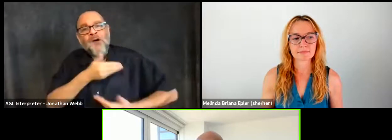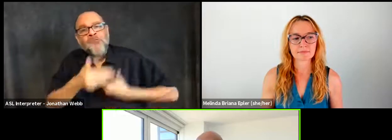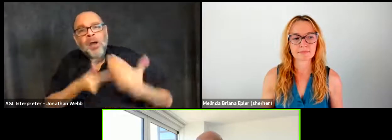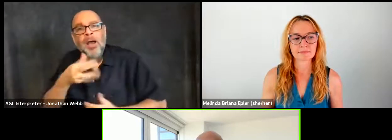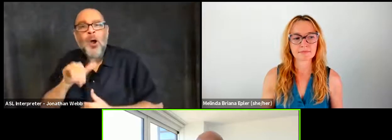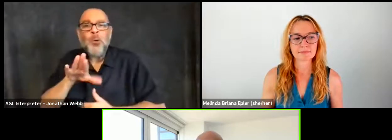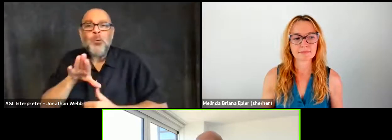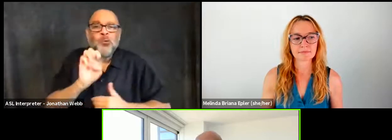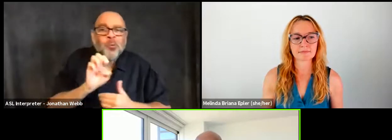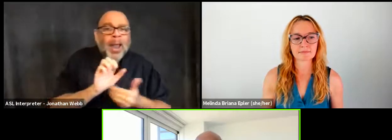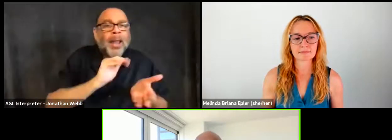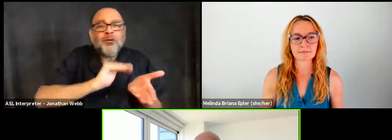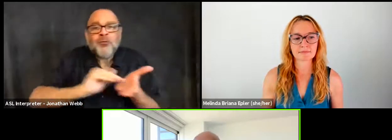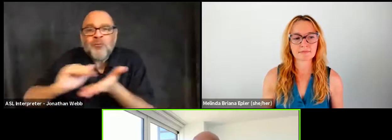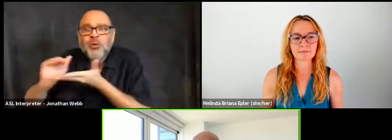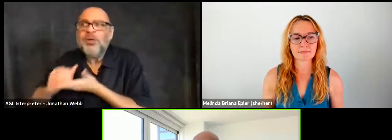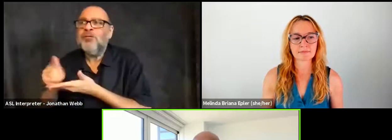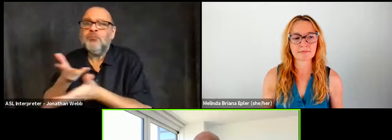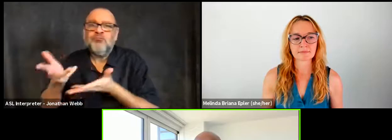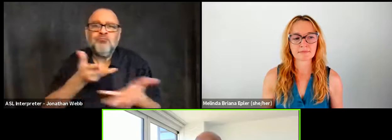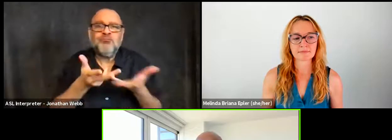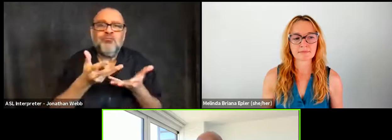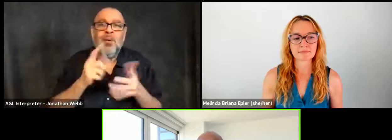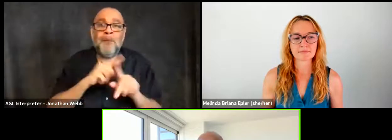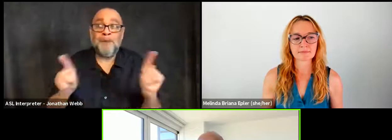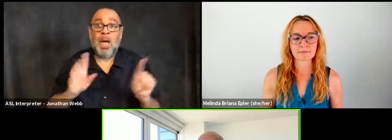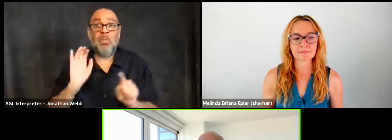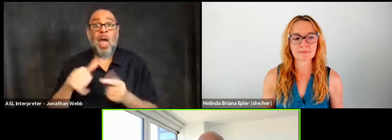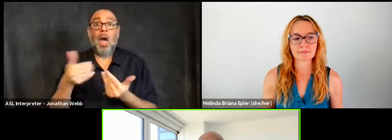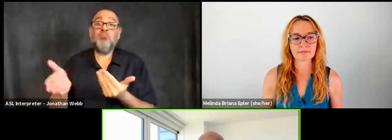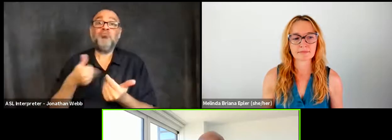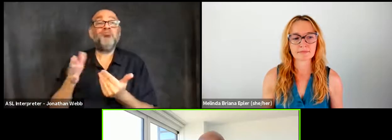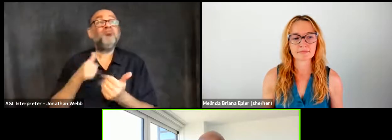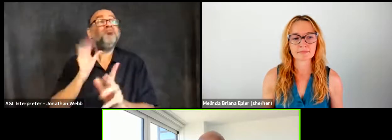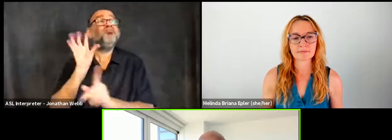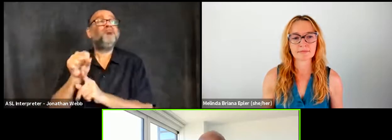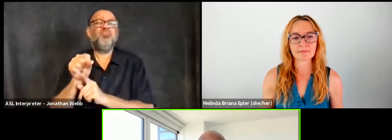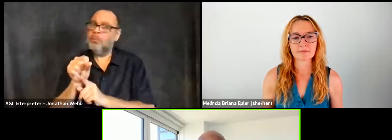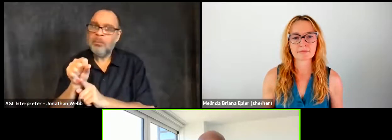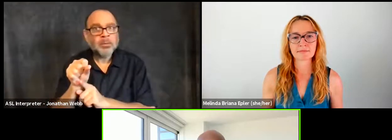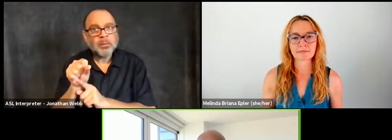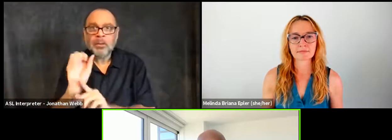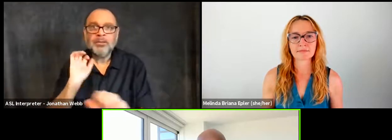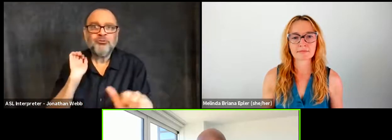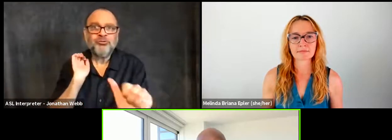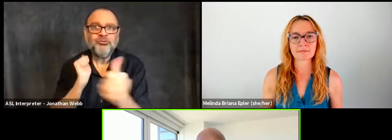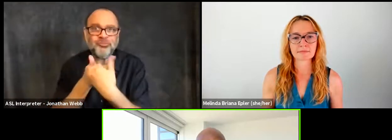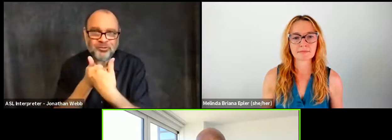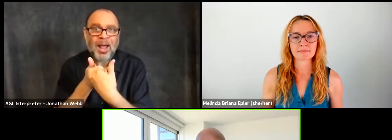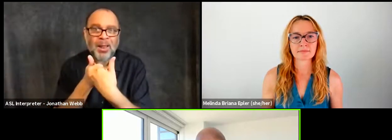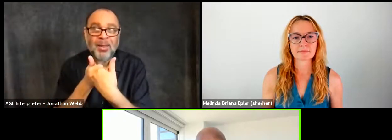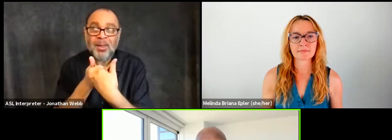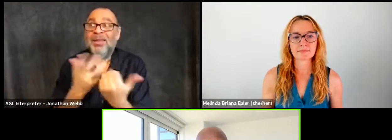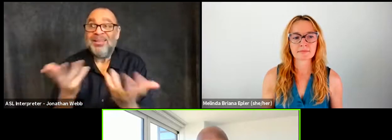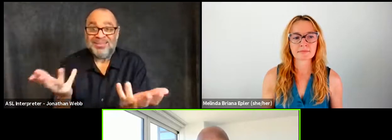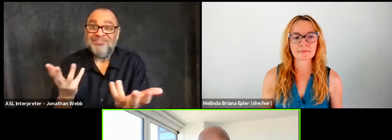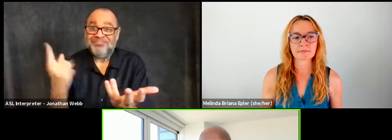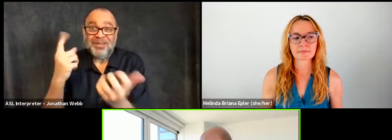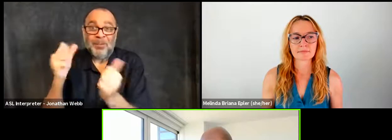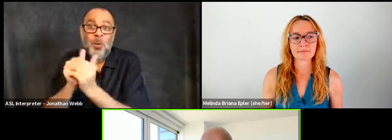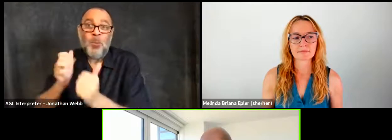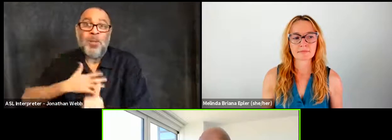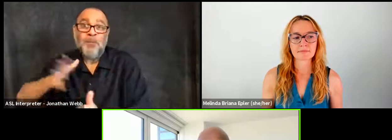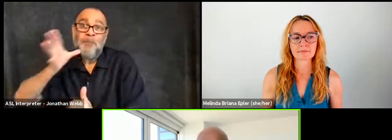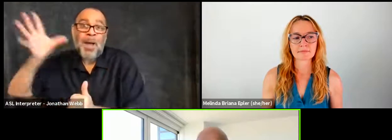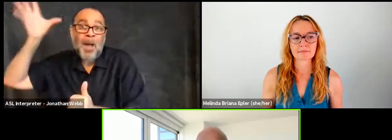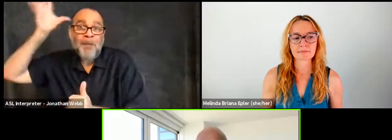Even with parents or in-laws, like it's hard. But like, something I had to learn with my own parents is like, I had to work